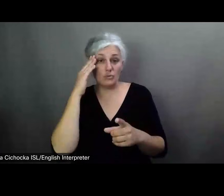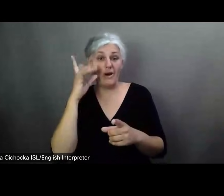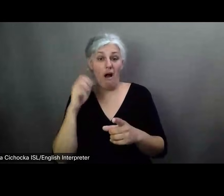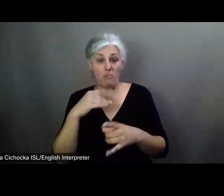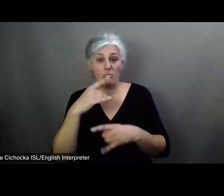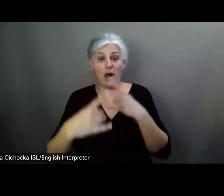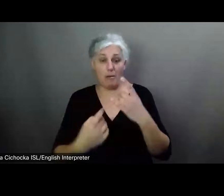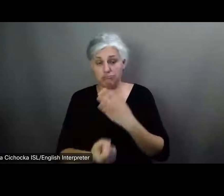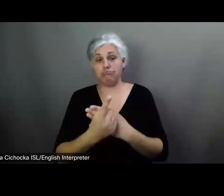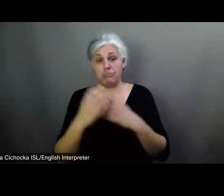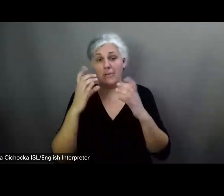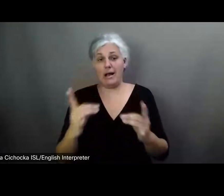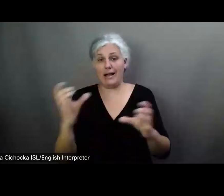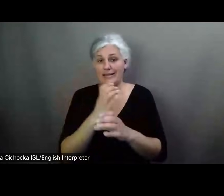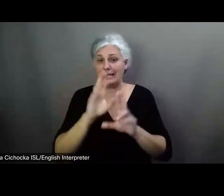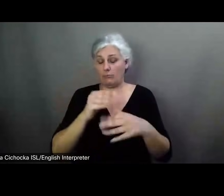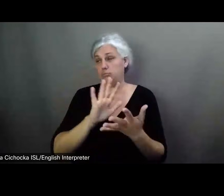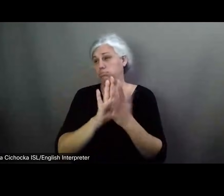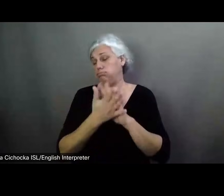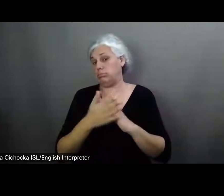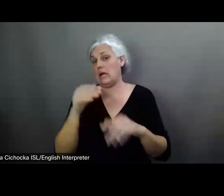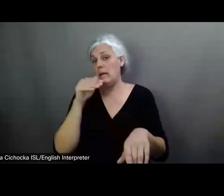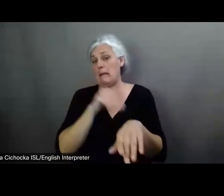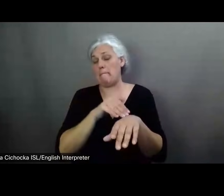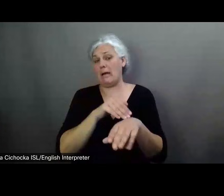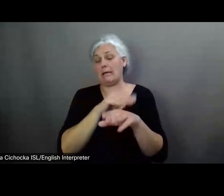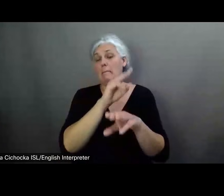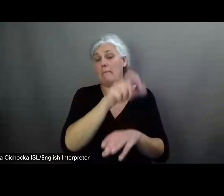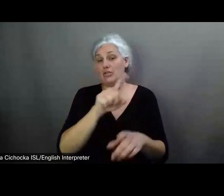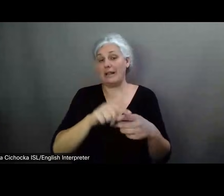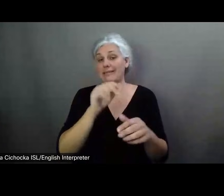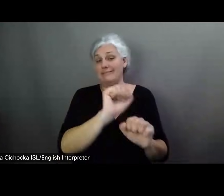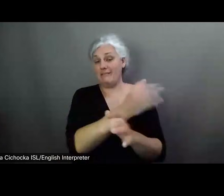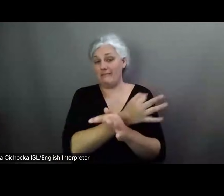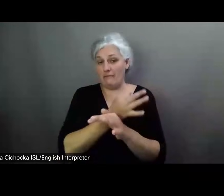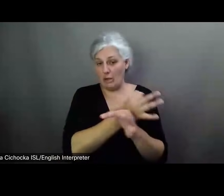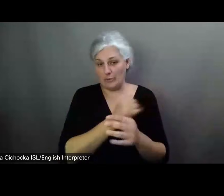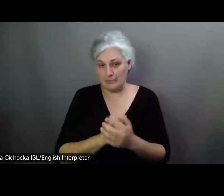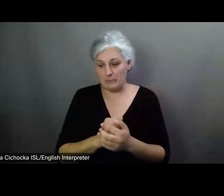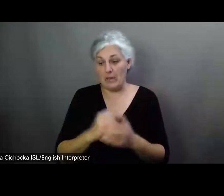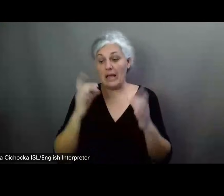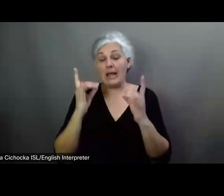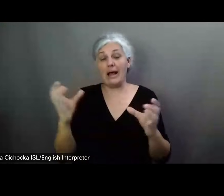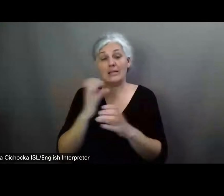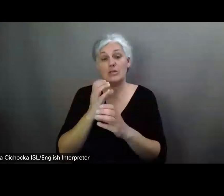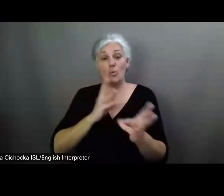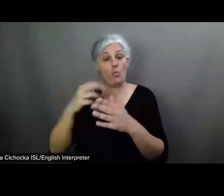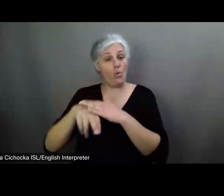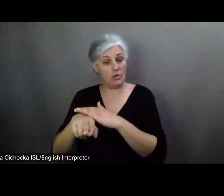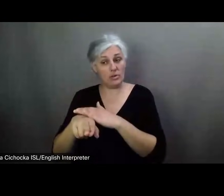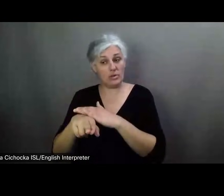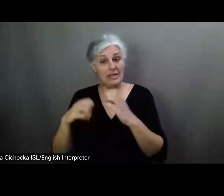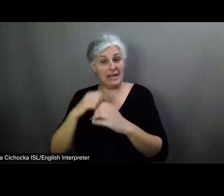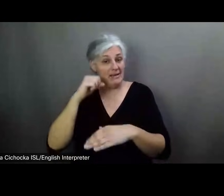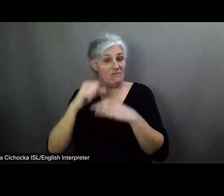healthcare, it can have a devastating impact on patients and families. But healthcare workers also who set out to work every day trying